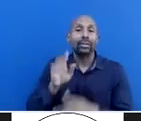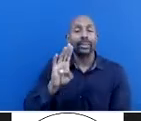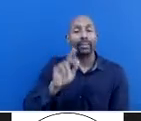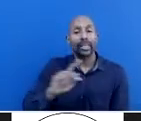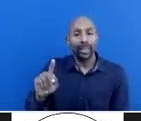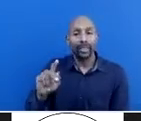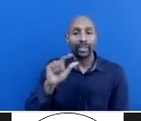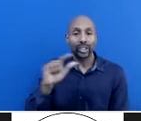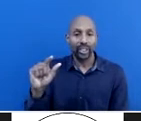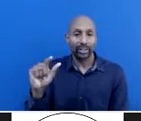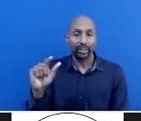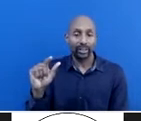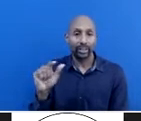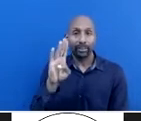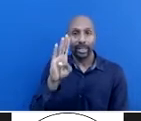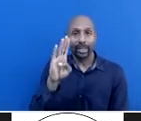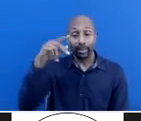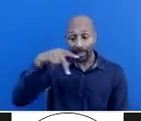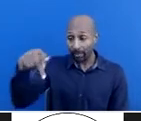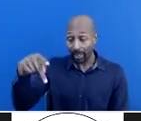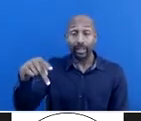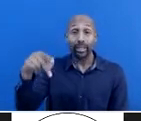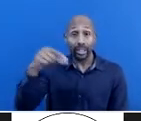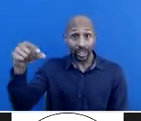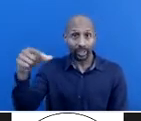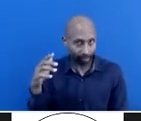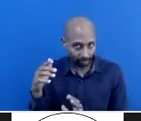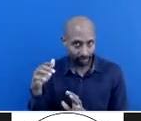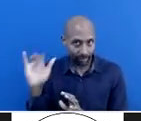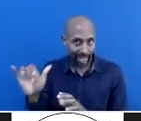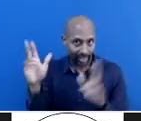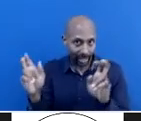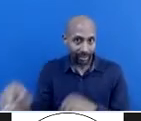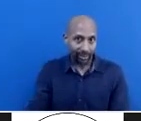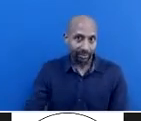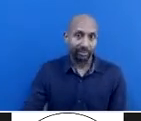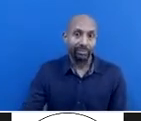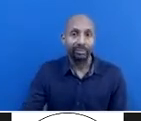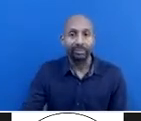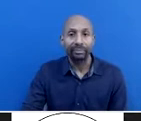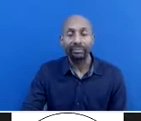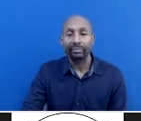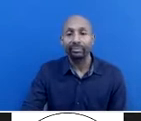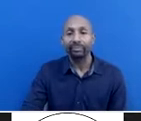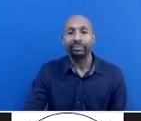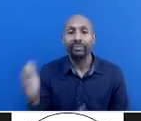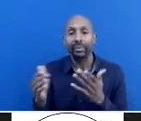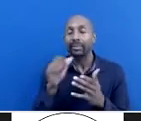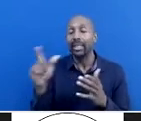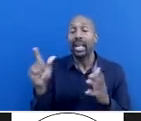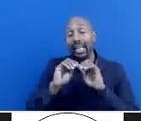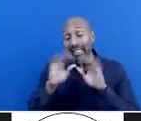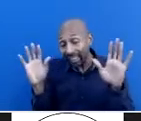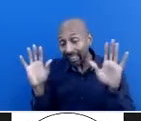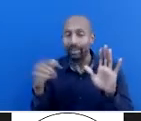BPPGG. Okay, so B, 2 P's, 2 G's. All right, and it might not be immediately clear. I didn't read the caption back